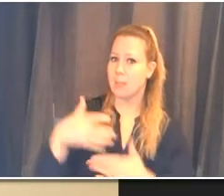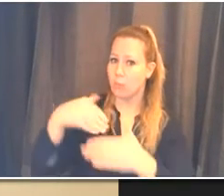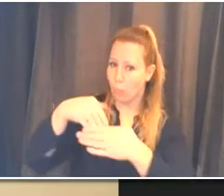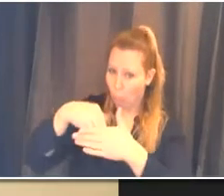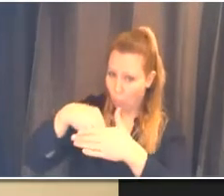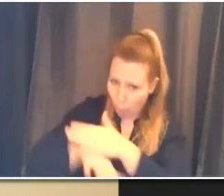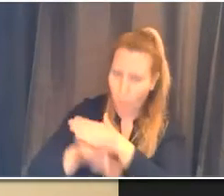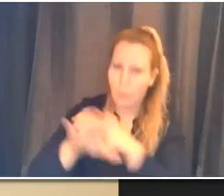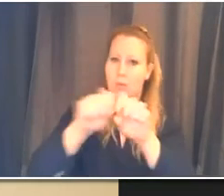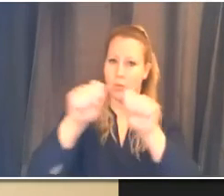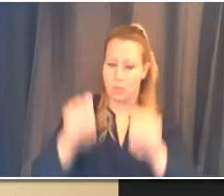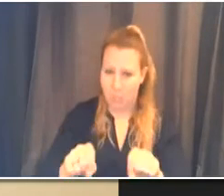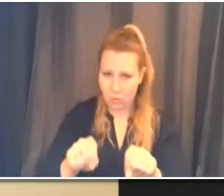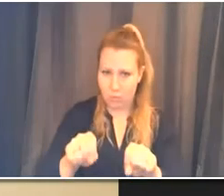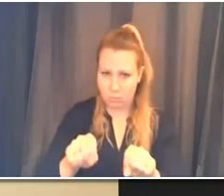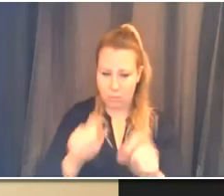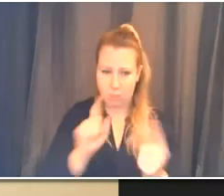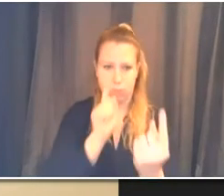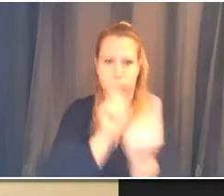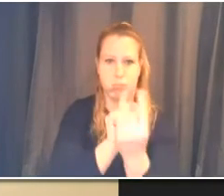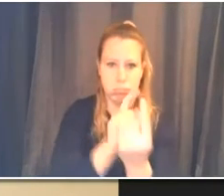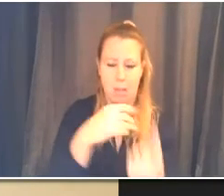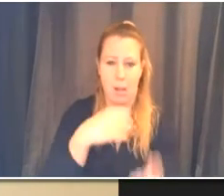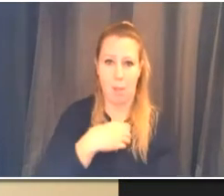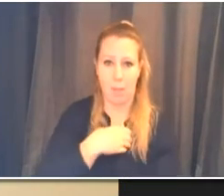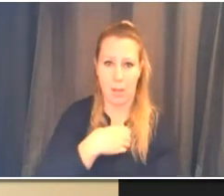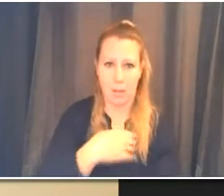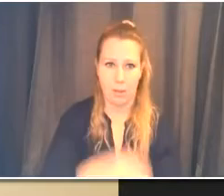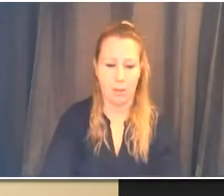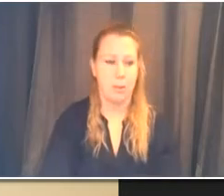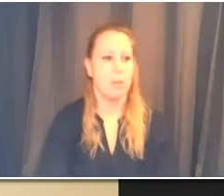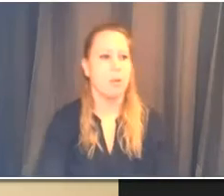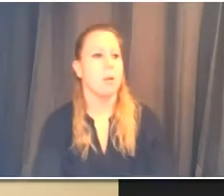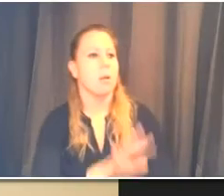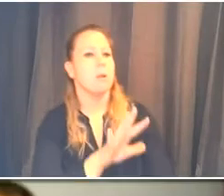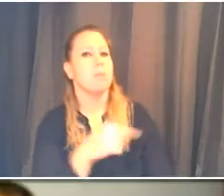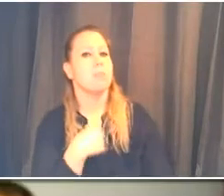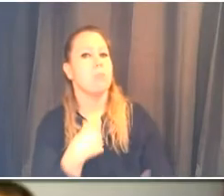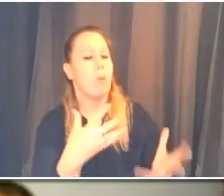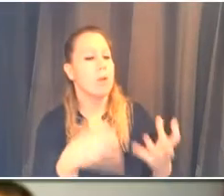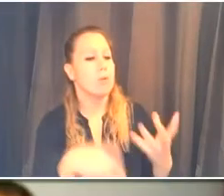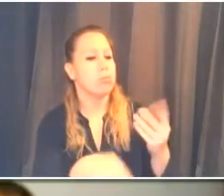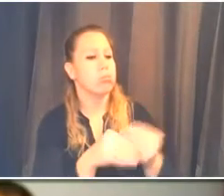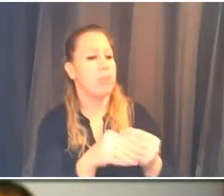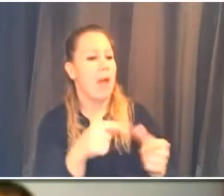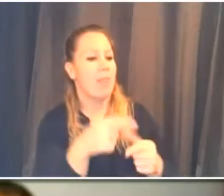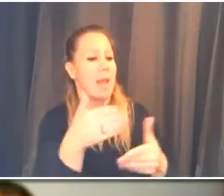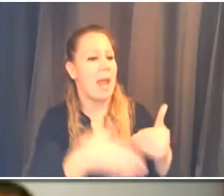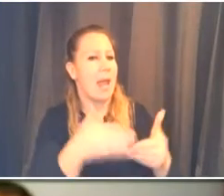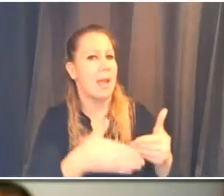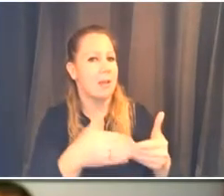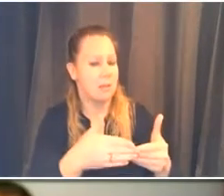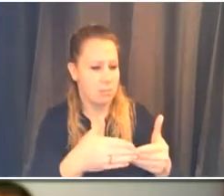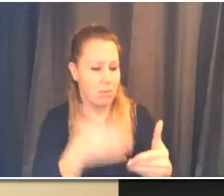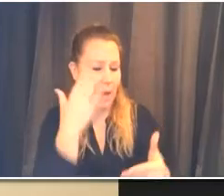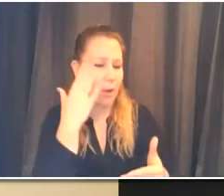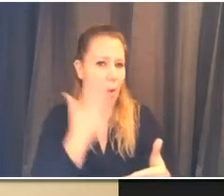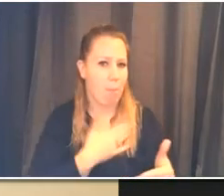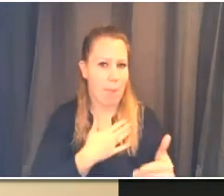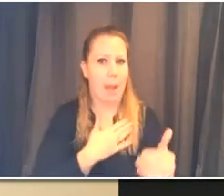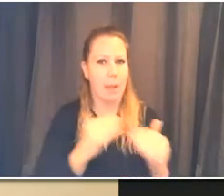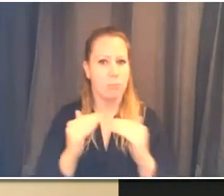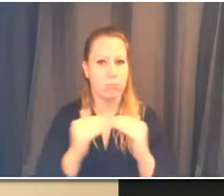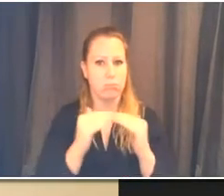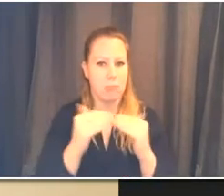officers are walking away from their desk and they can't answer the phone is unacceptable and then the other hold on hold on I didn't finish I didn't finish